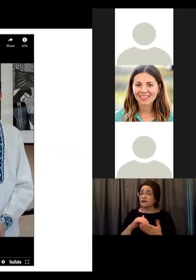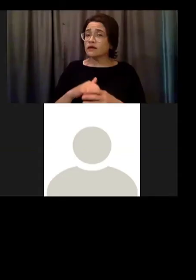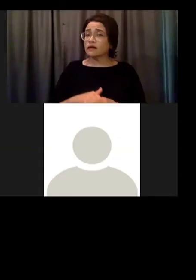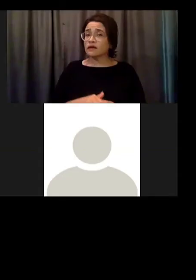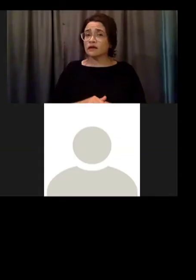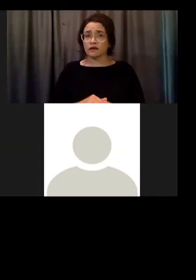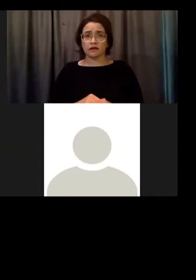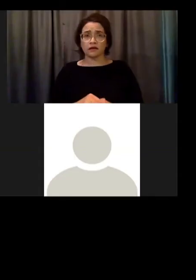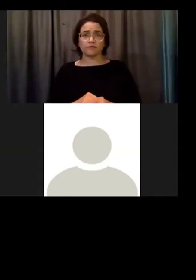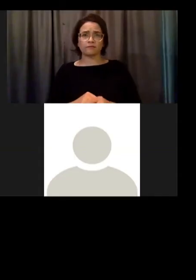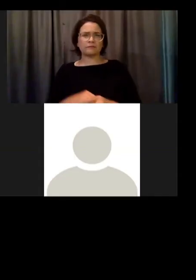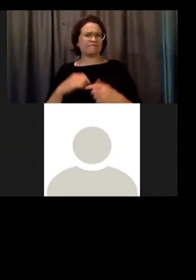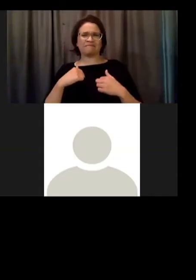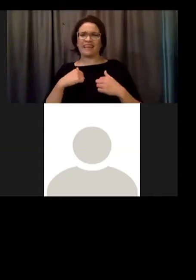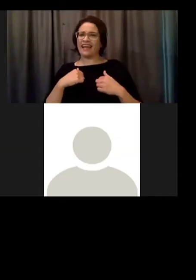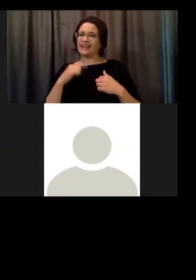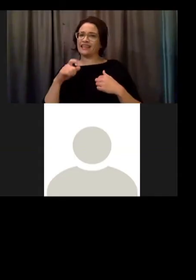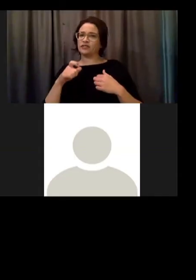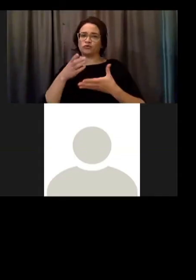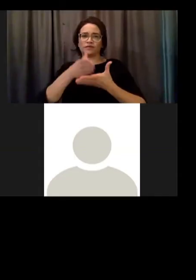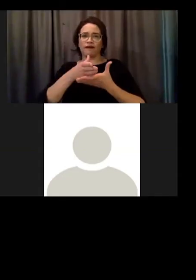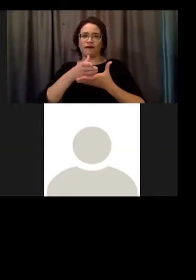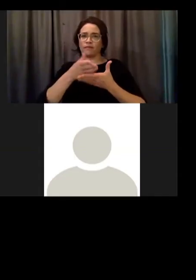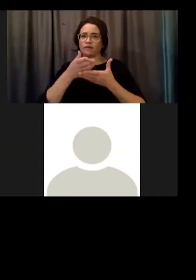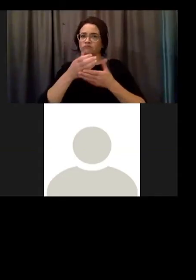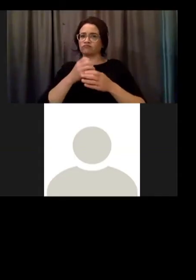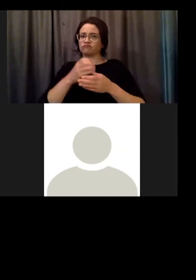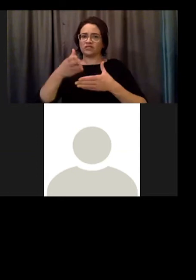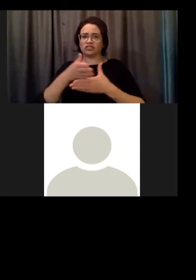I'm gonna stop sharing for just a second. I'm sorry.